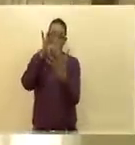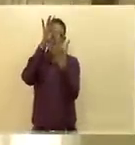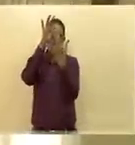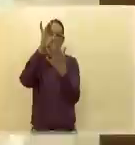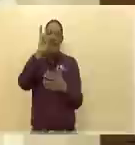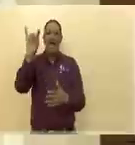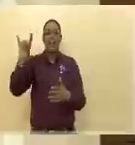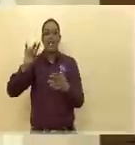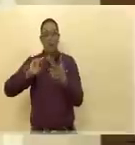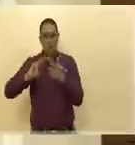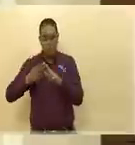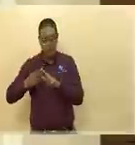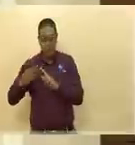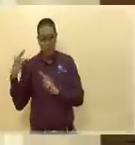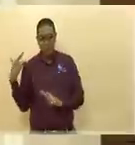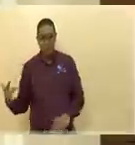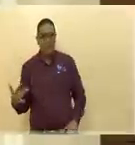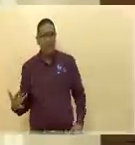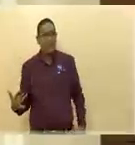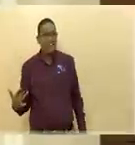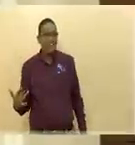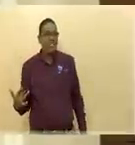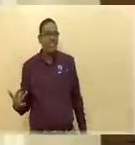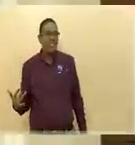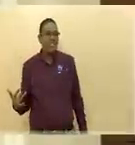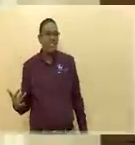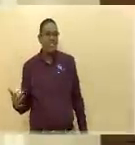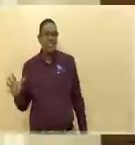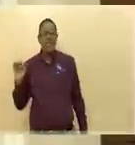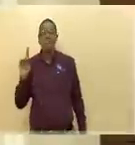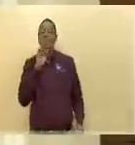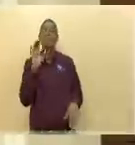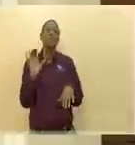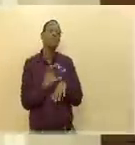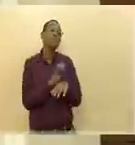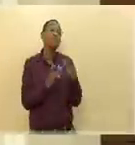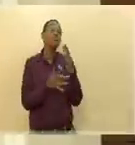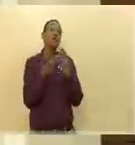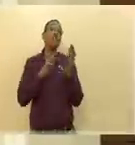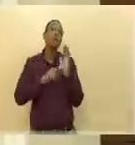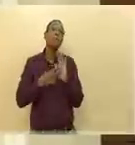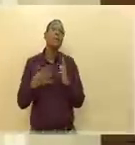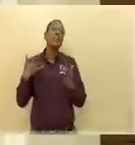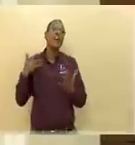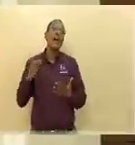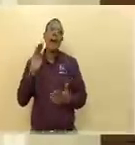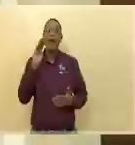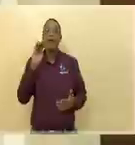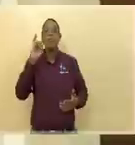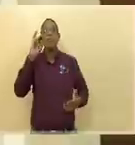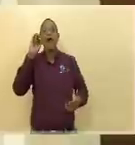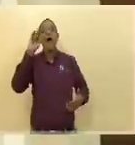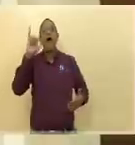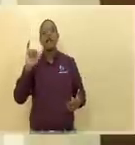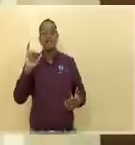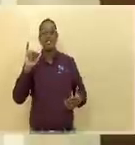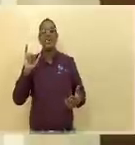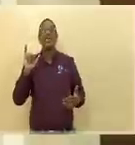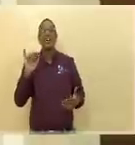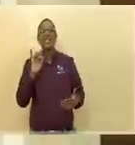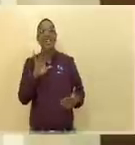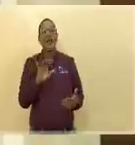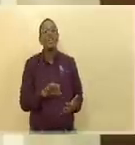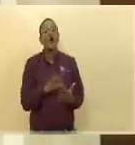ID. And by the way, that's what digital means. Digital means that there is a binary assignment of a unique